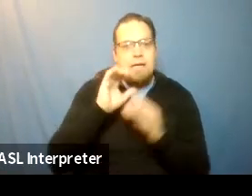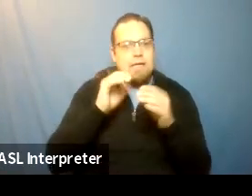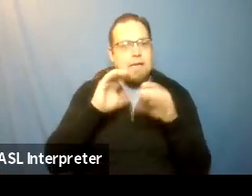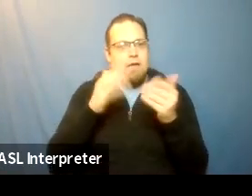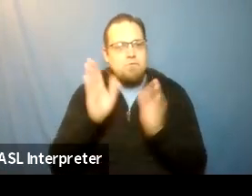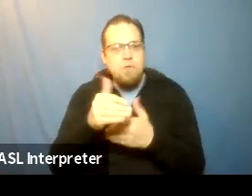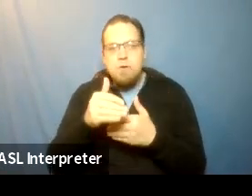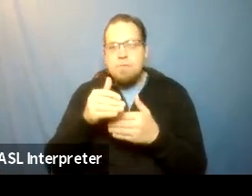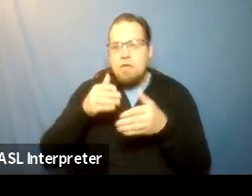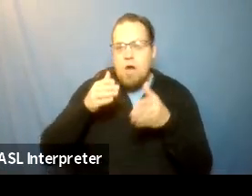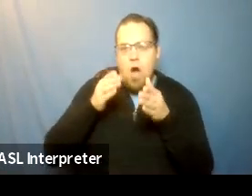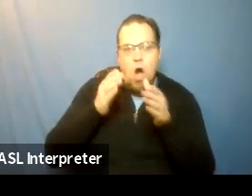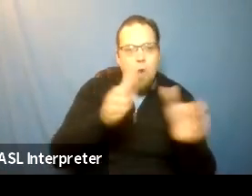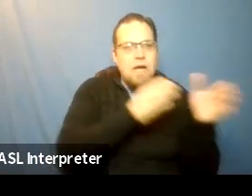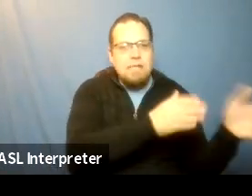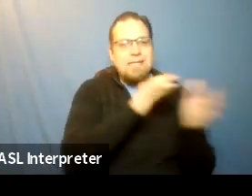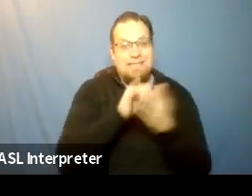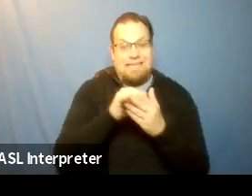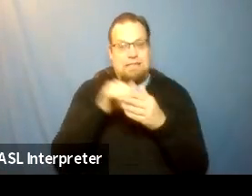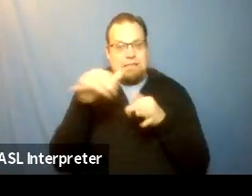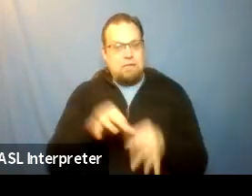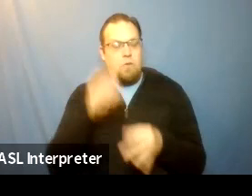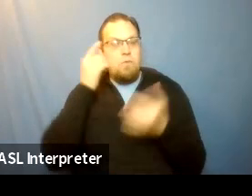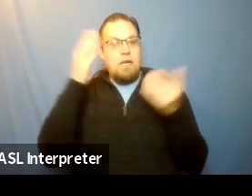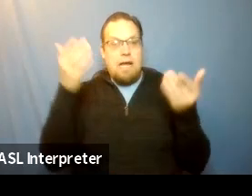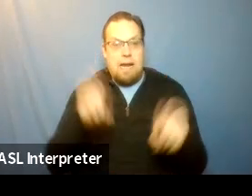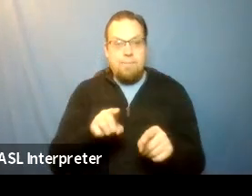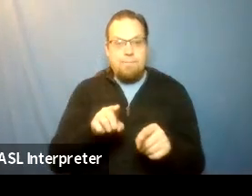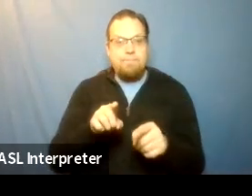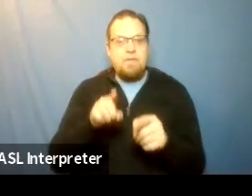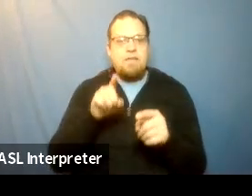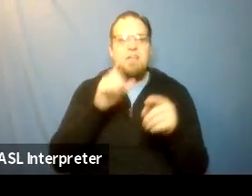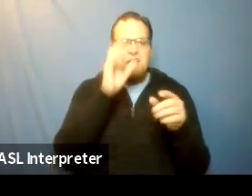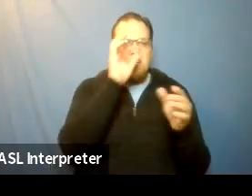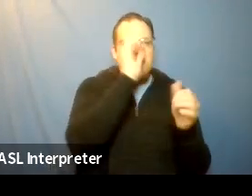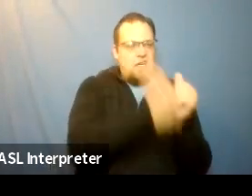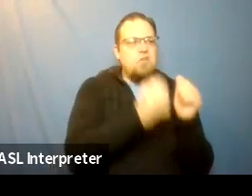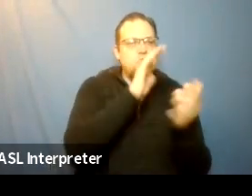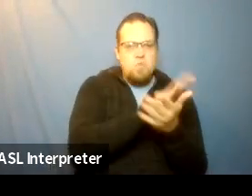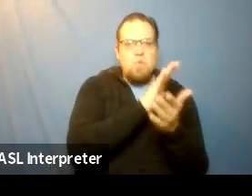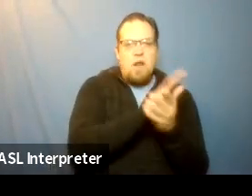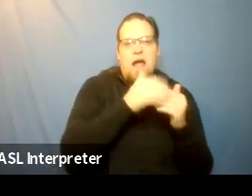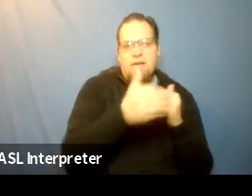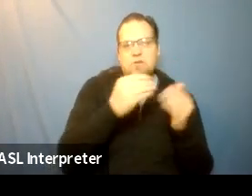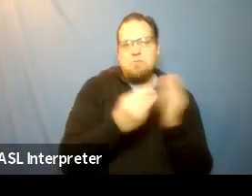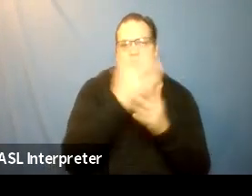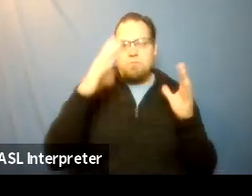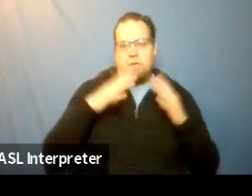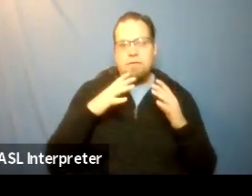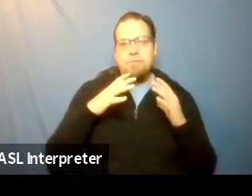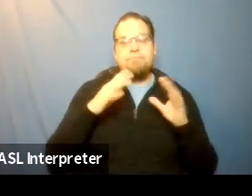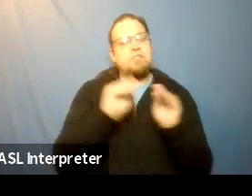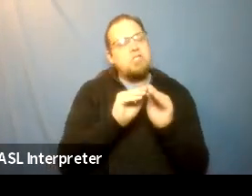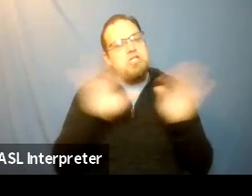and all of that kind of detail will happen by school after spring break. But just to give you some general